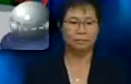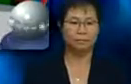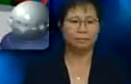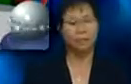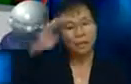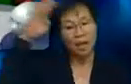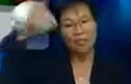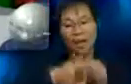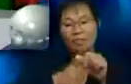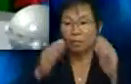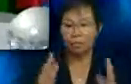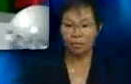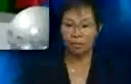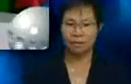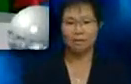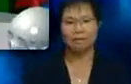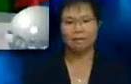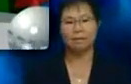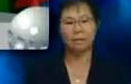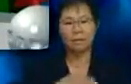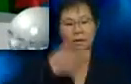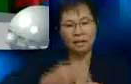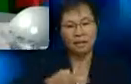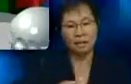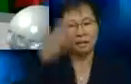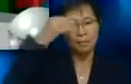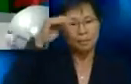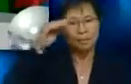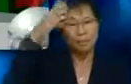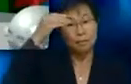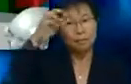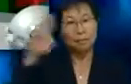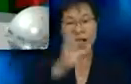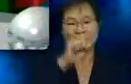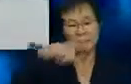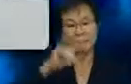Hello everybody, my name is Mr. SPI.